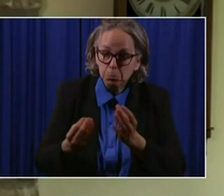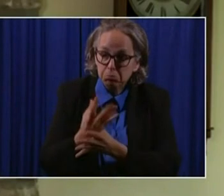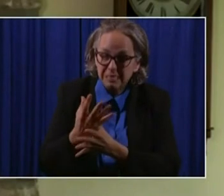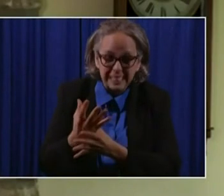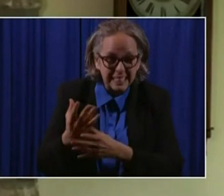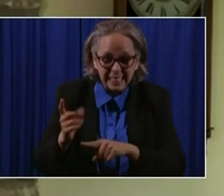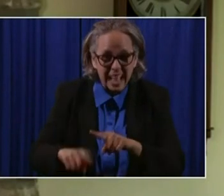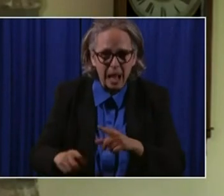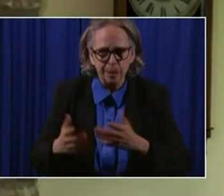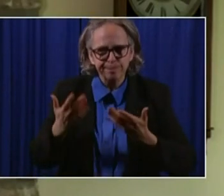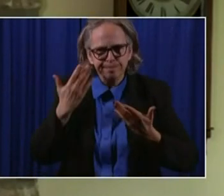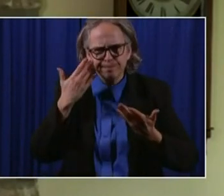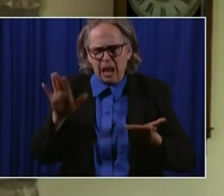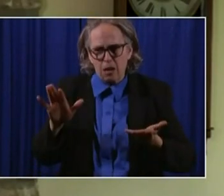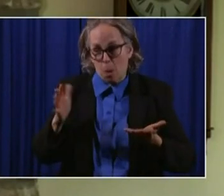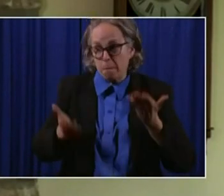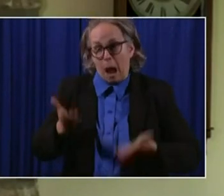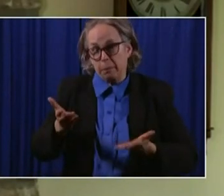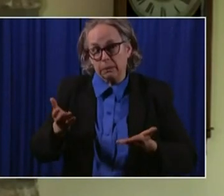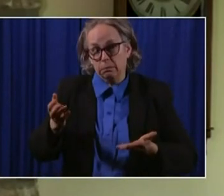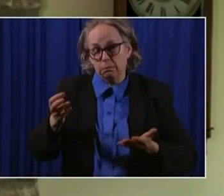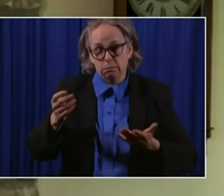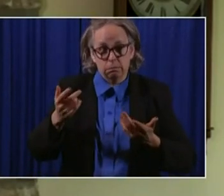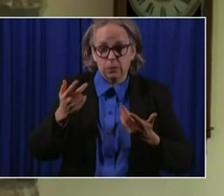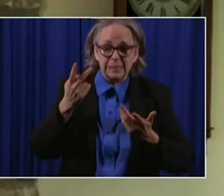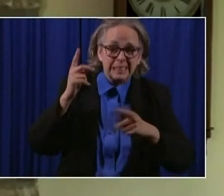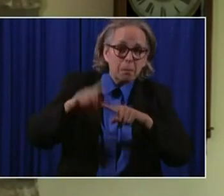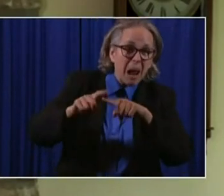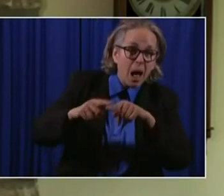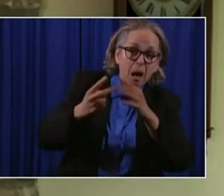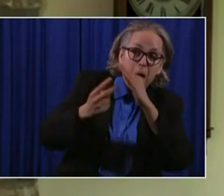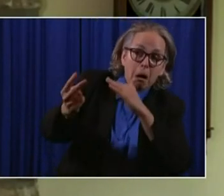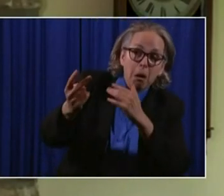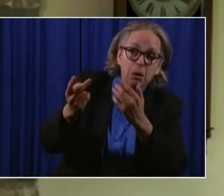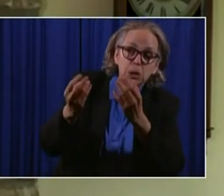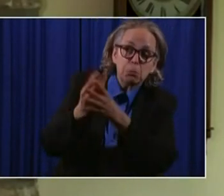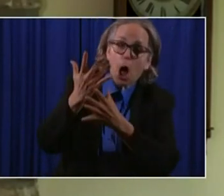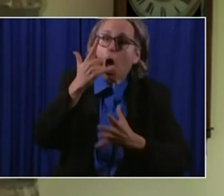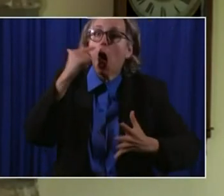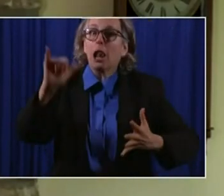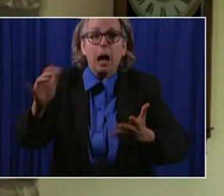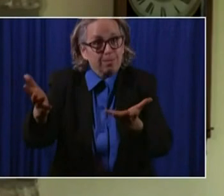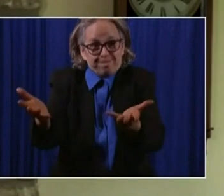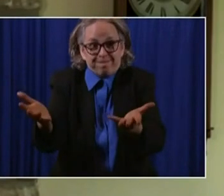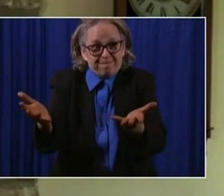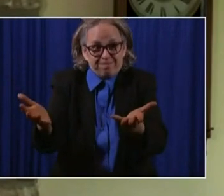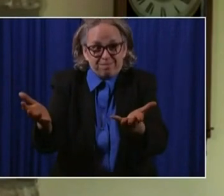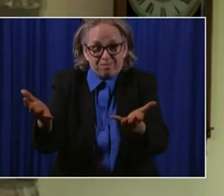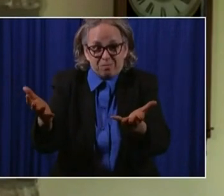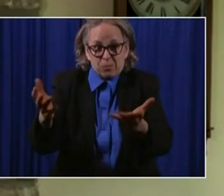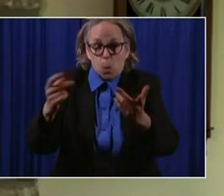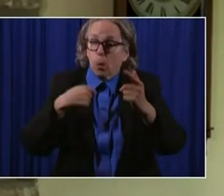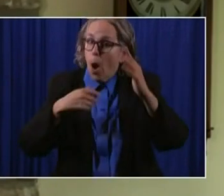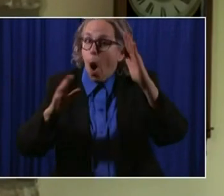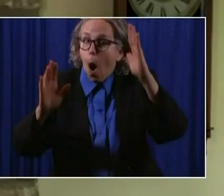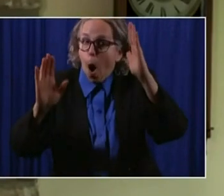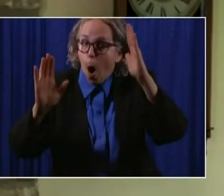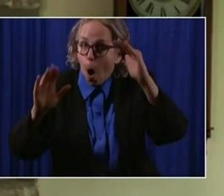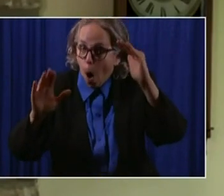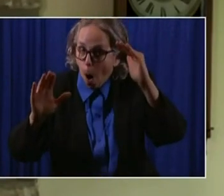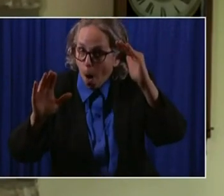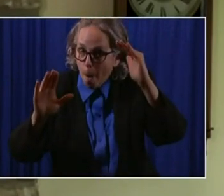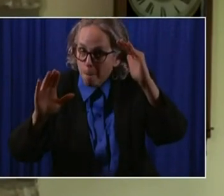don't know what that's going to look like, but there is hope, and they will at least have hope, and we hope actually a